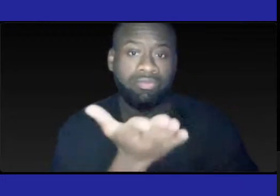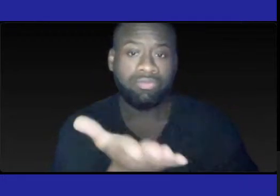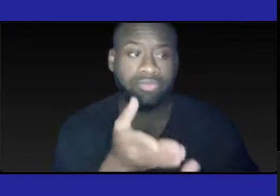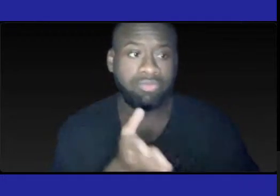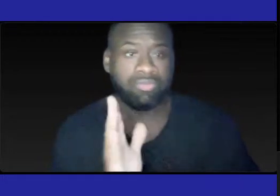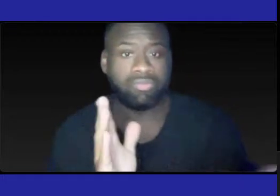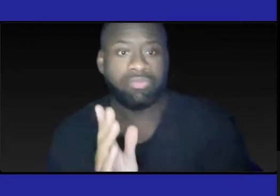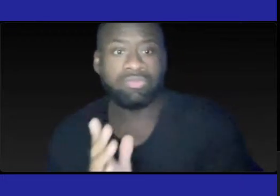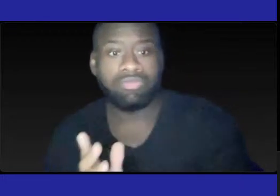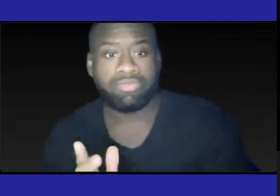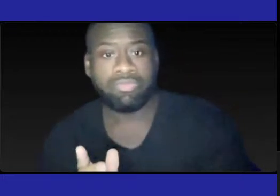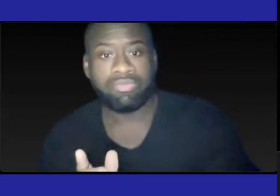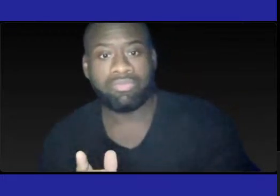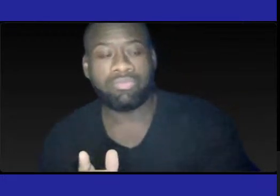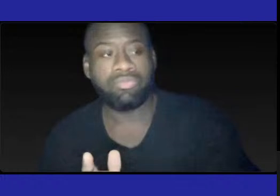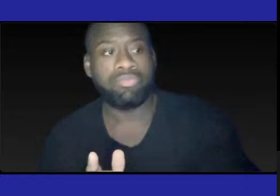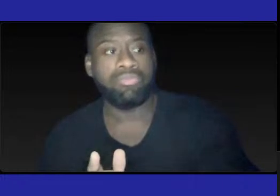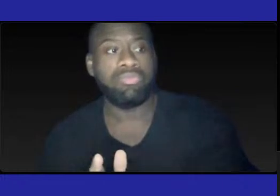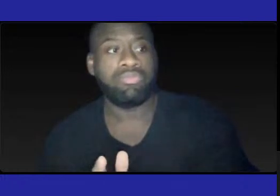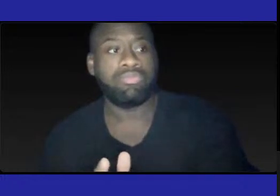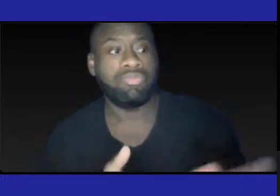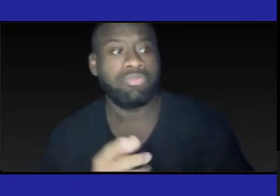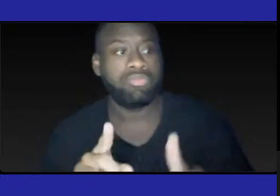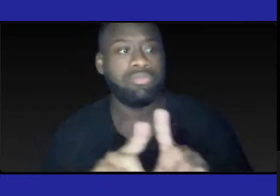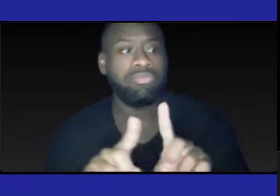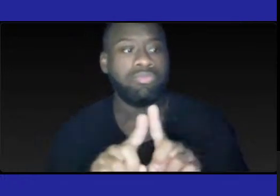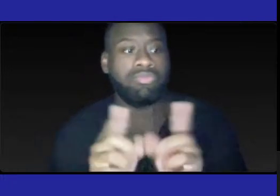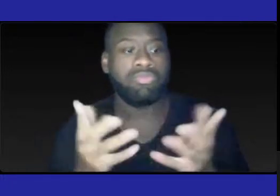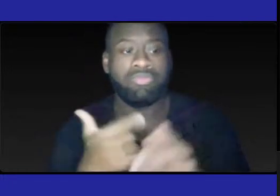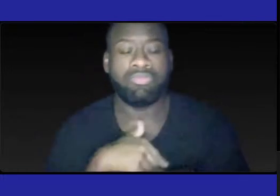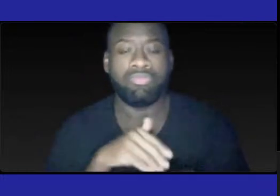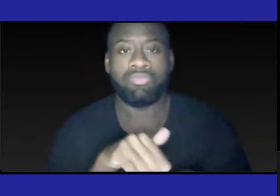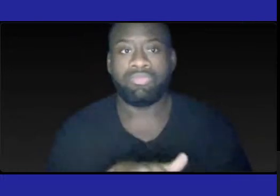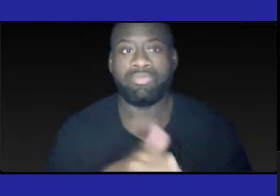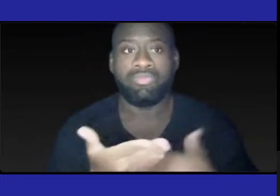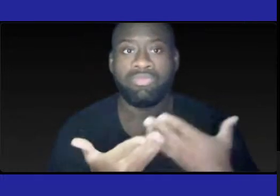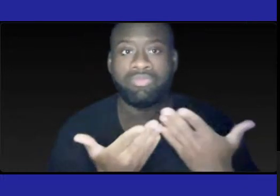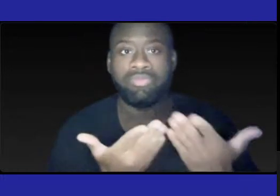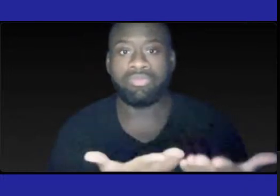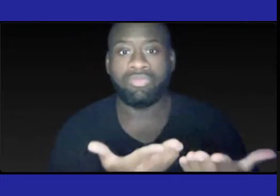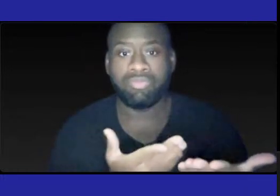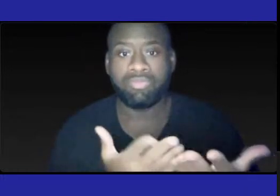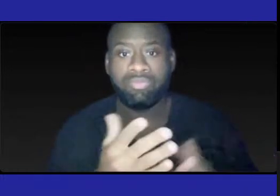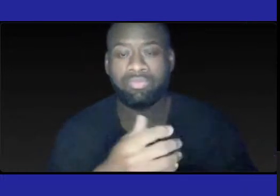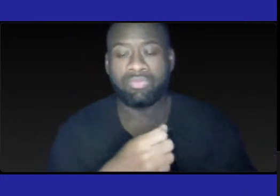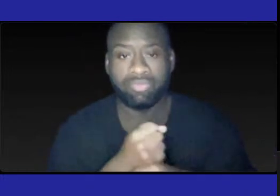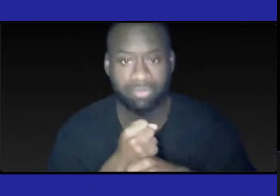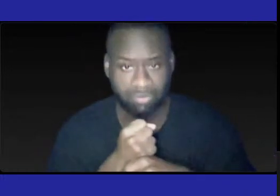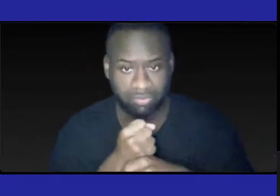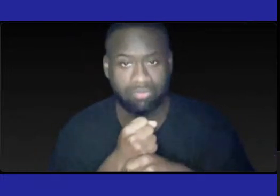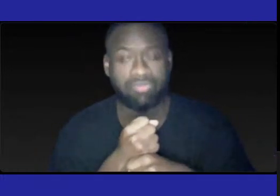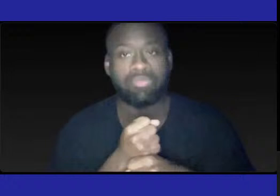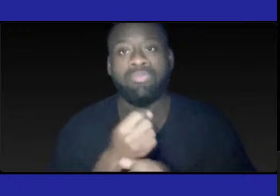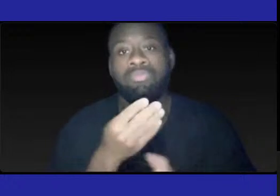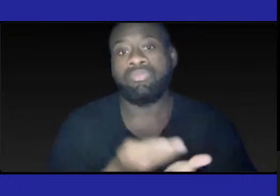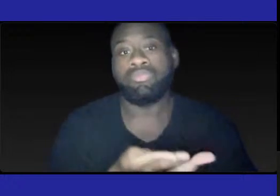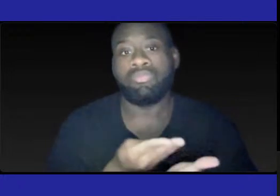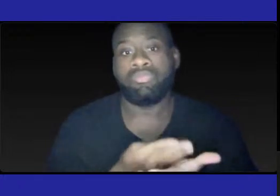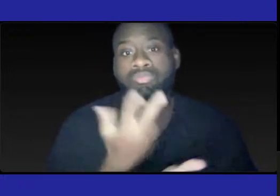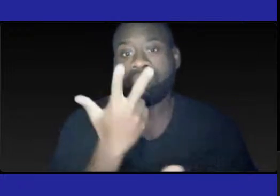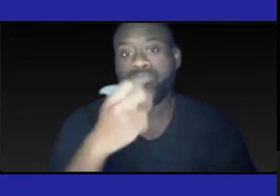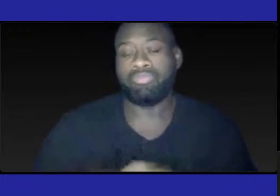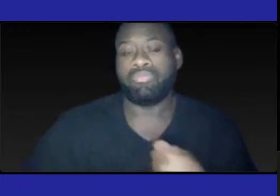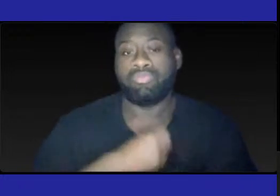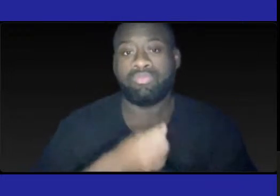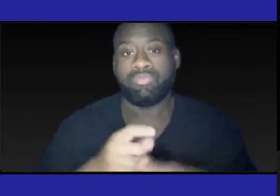Hood, then we submitted a full proposal, and we were awarded funding over 3 years to start this program.